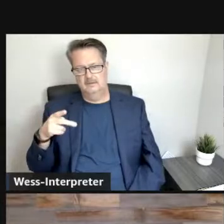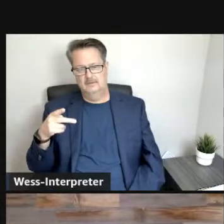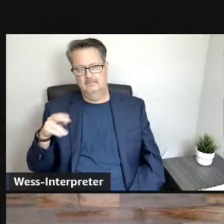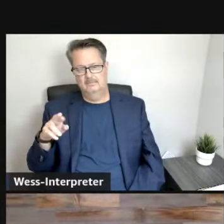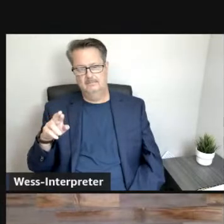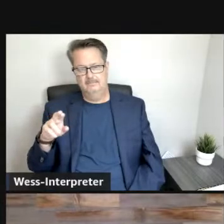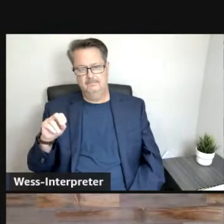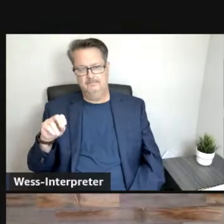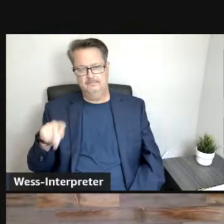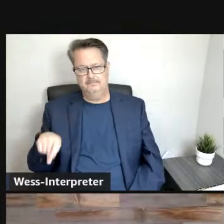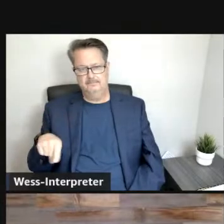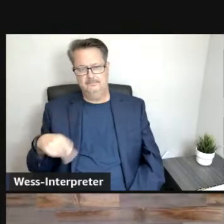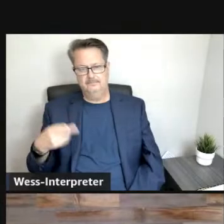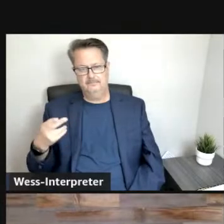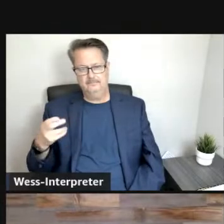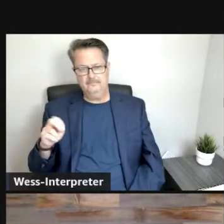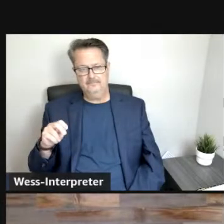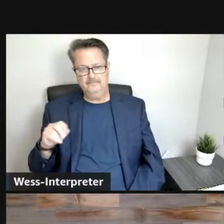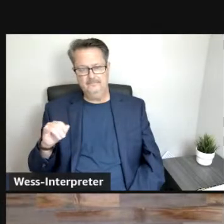As part of the